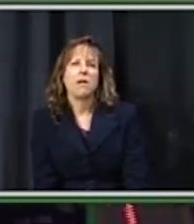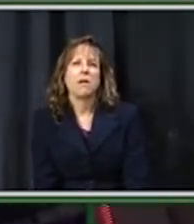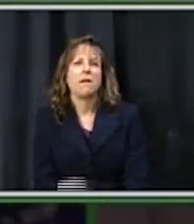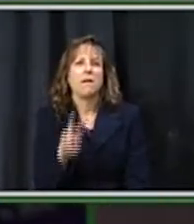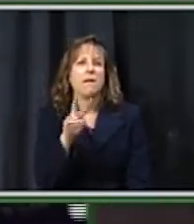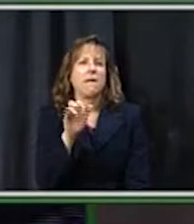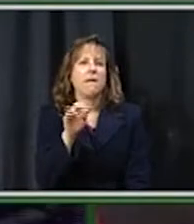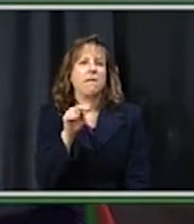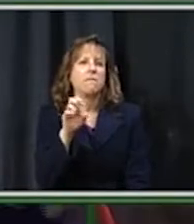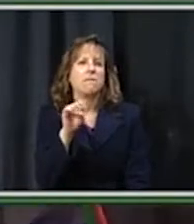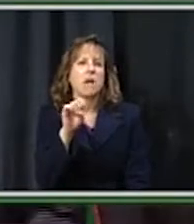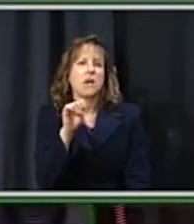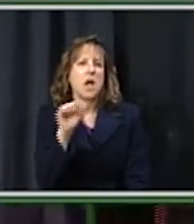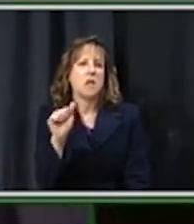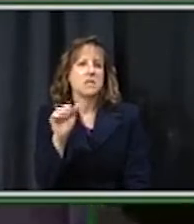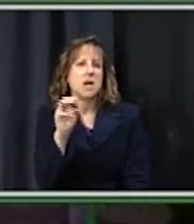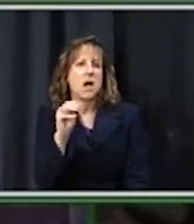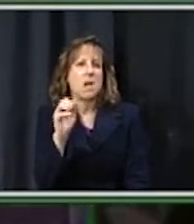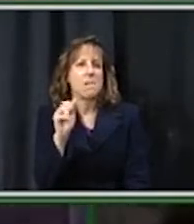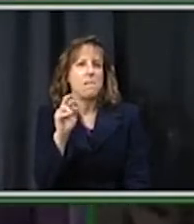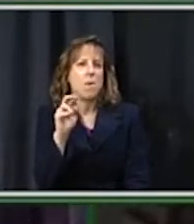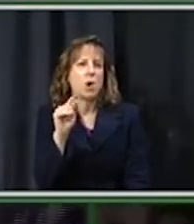Vanessa Camille Martucci.